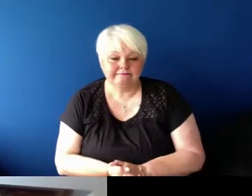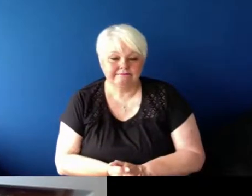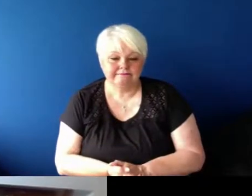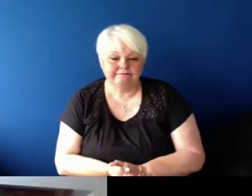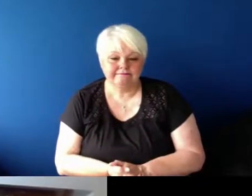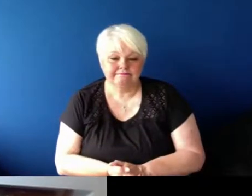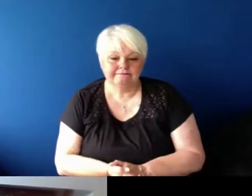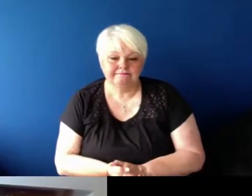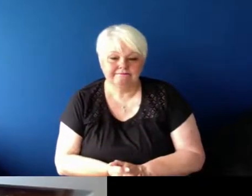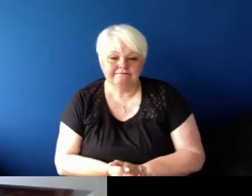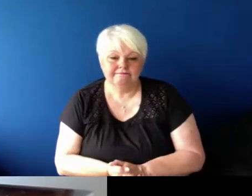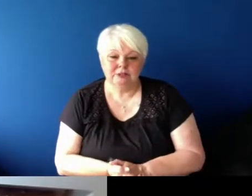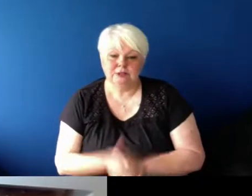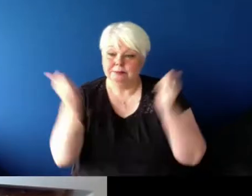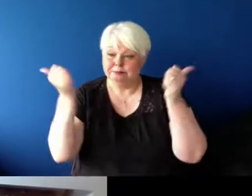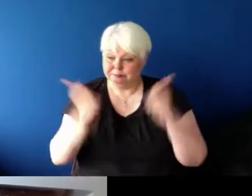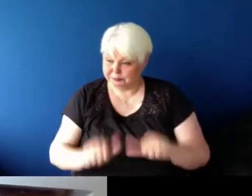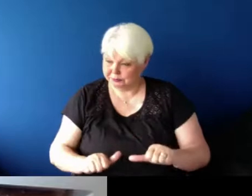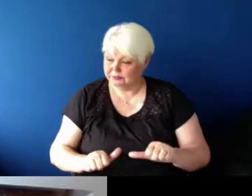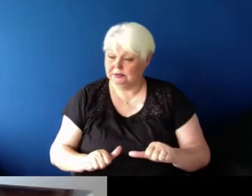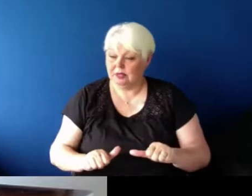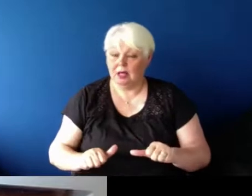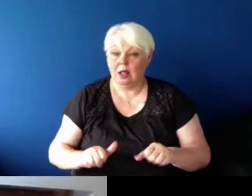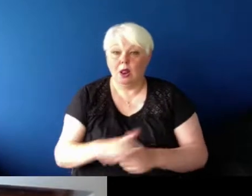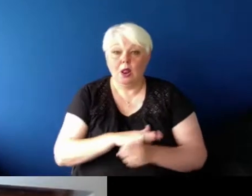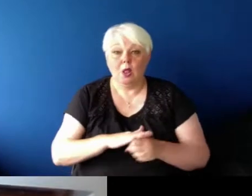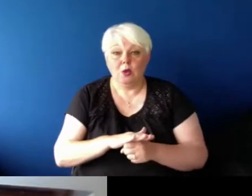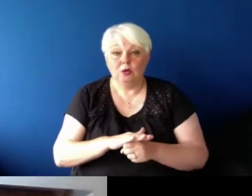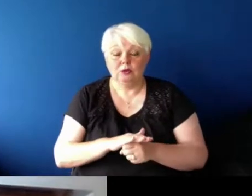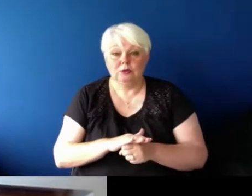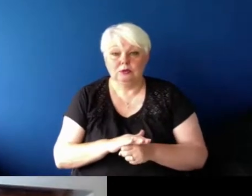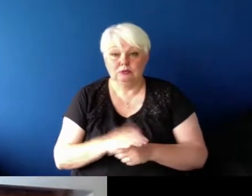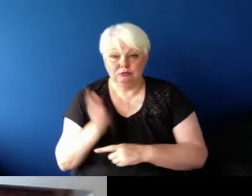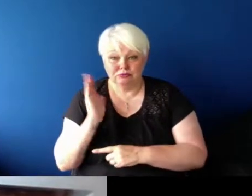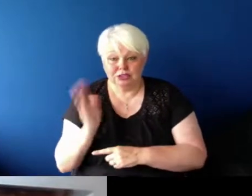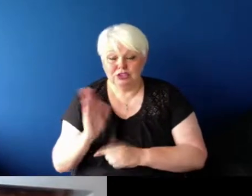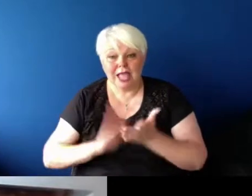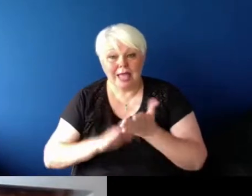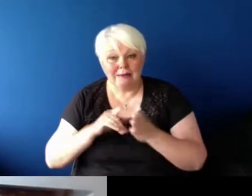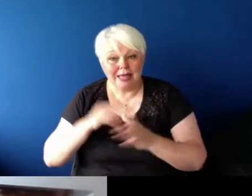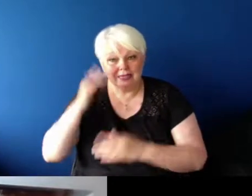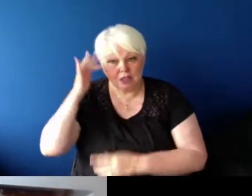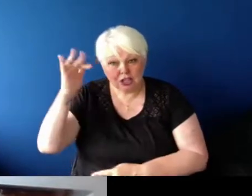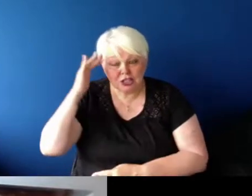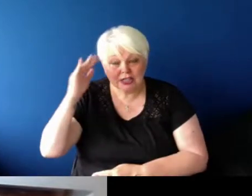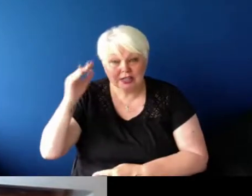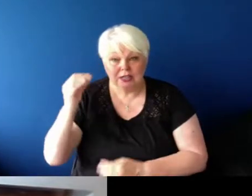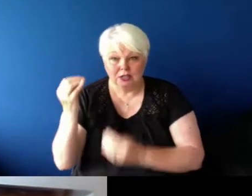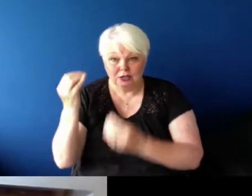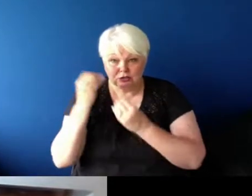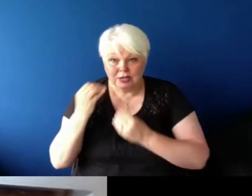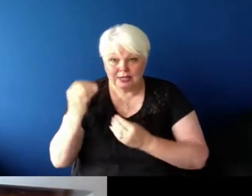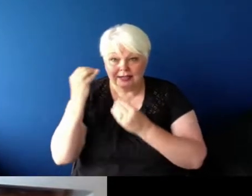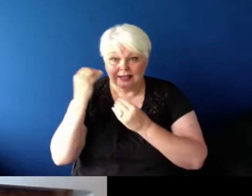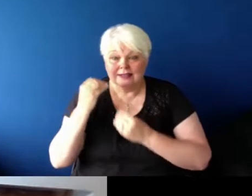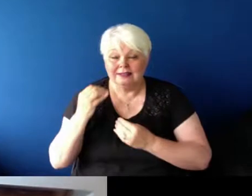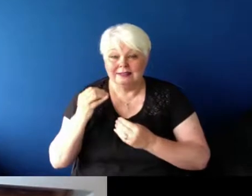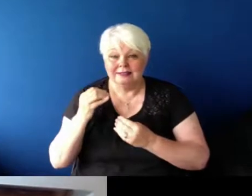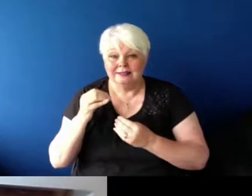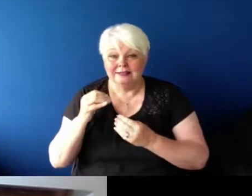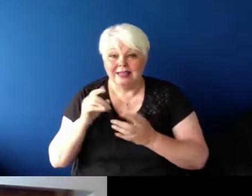So you eventually did train as a local preacher and then did an MA in theology and a training course at an ecumenical college. So